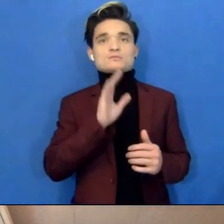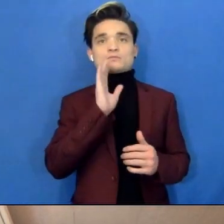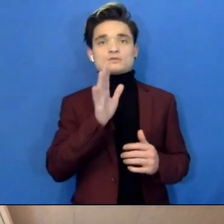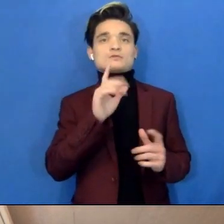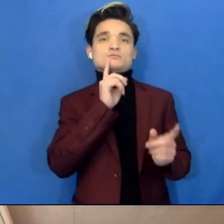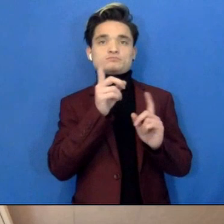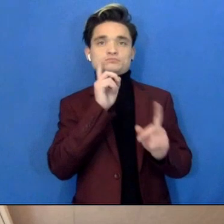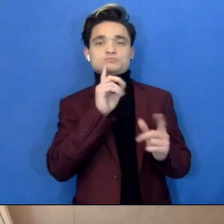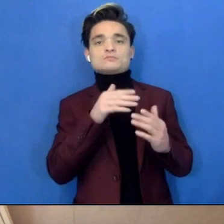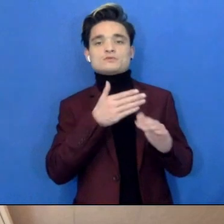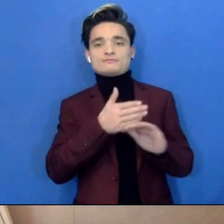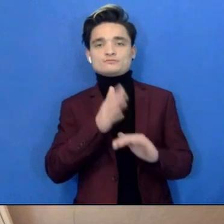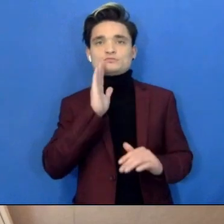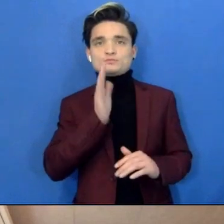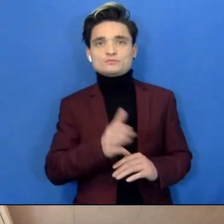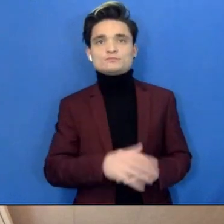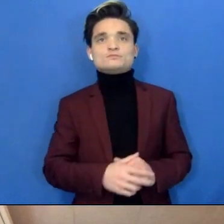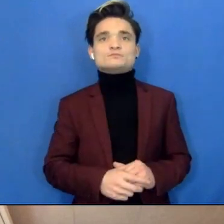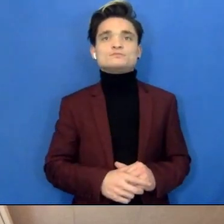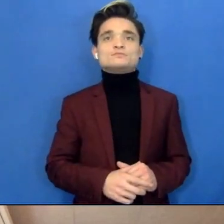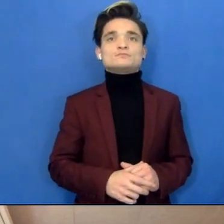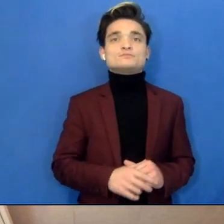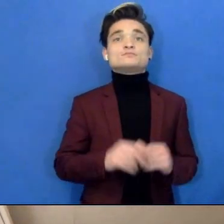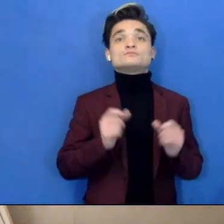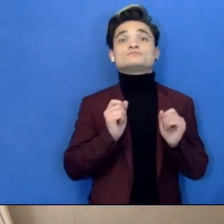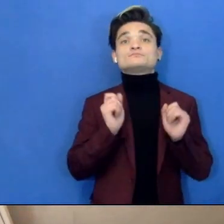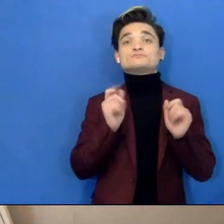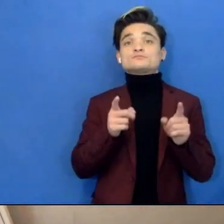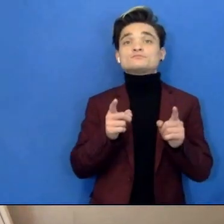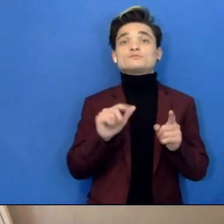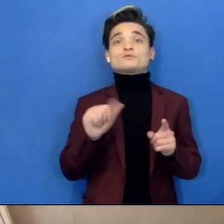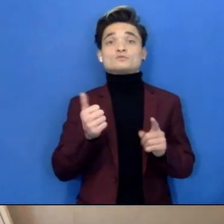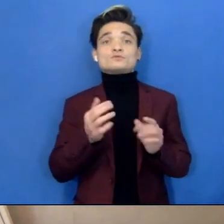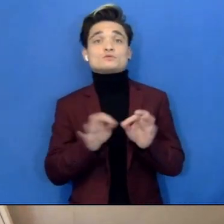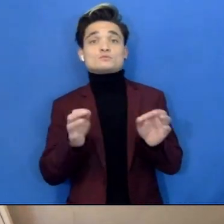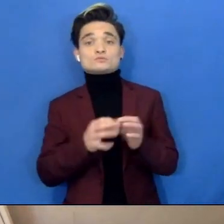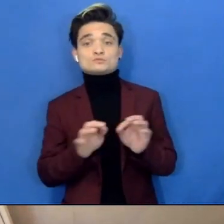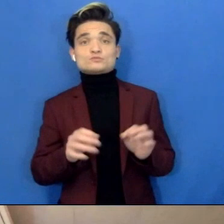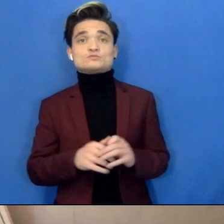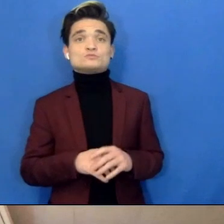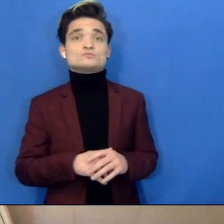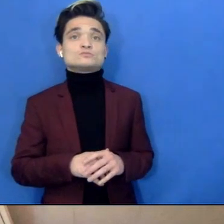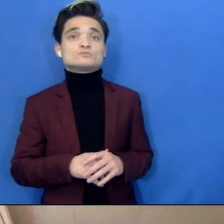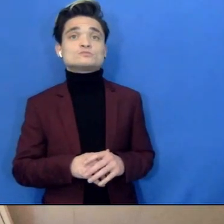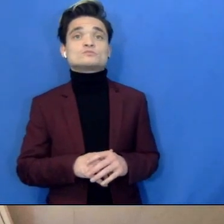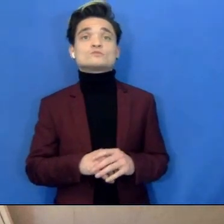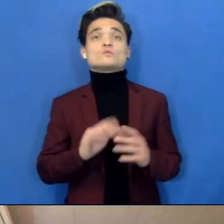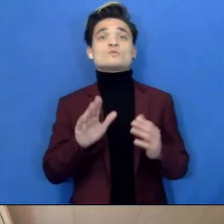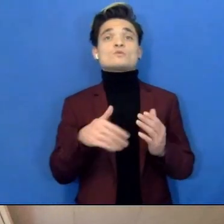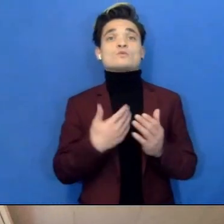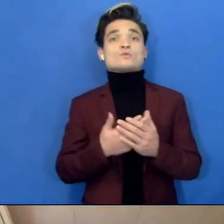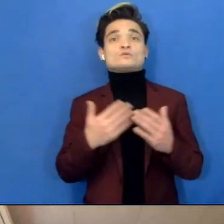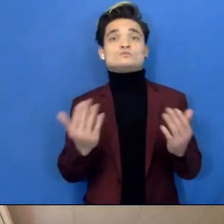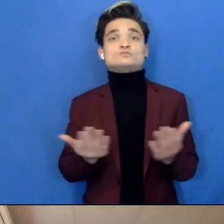improvising in other languages. Now, it is a thing. We all of us here, we improvise in at least